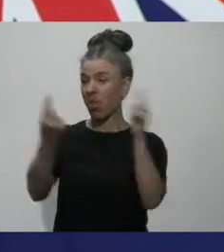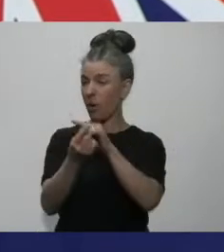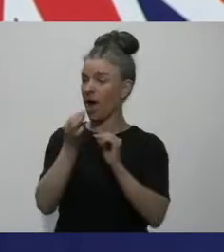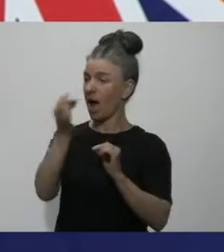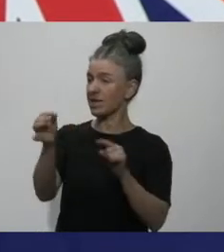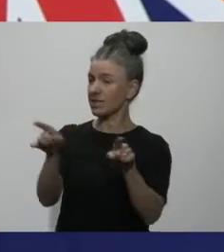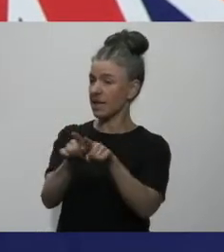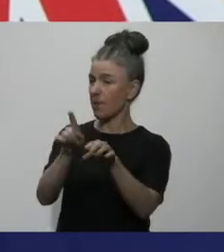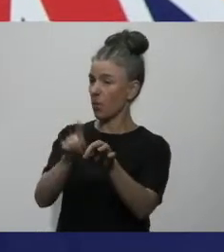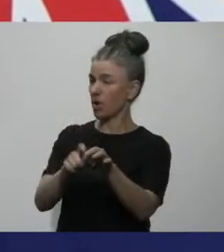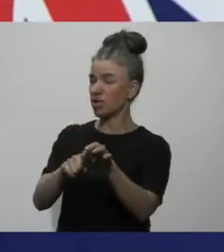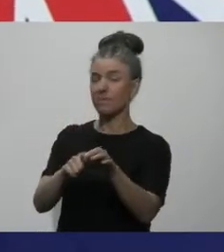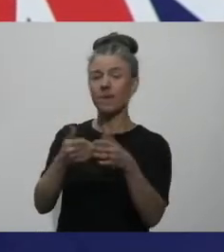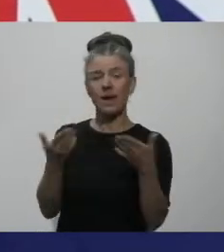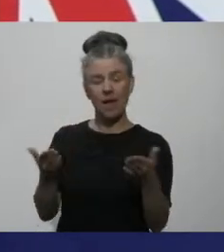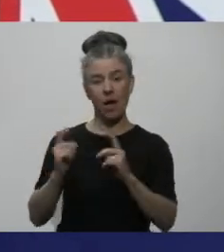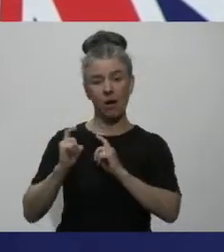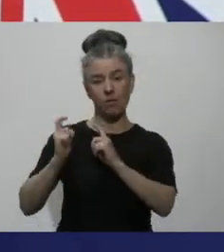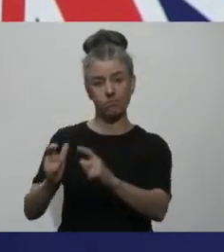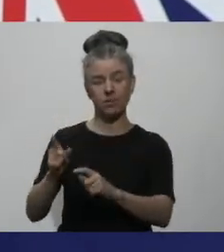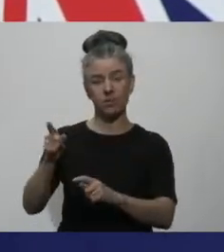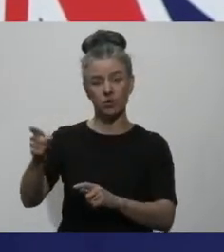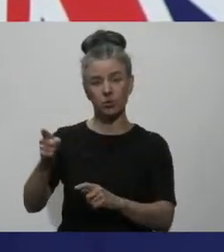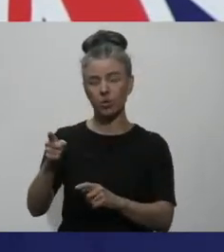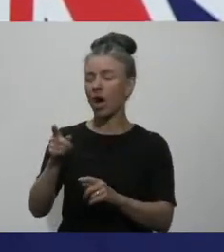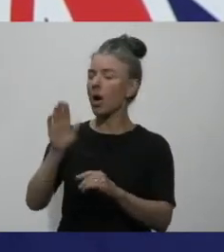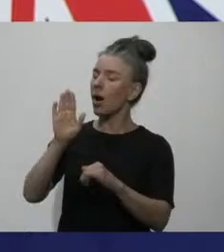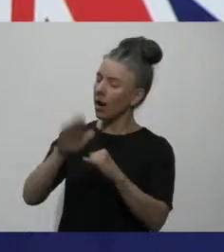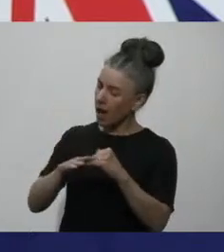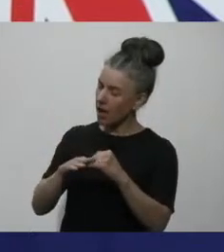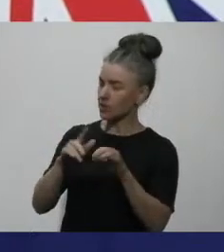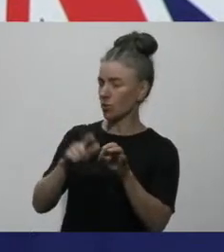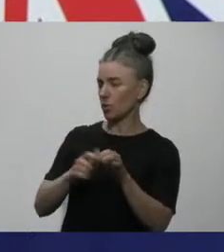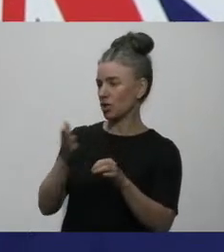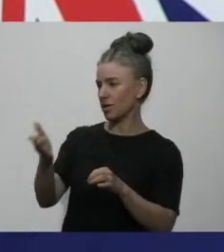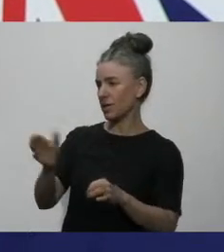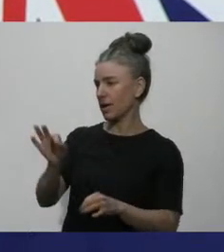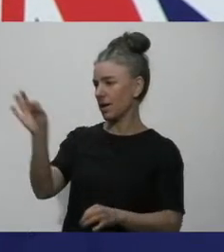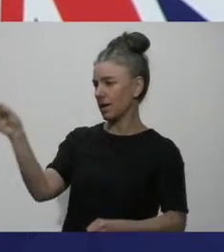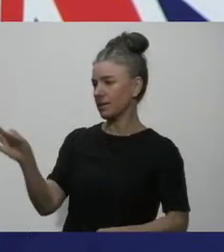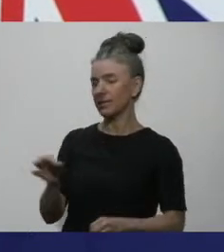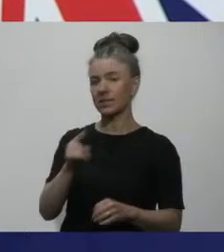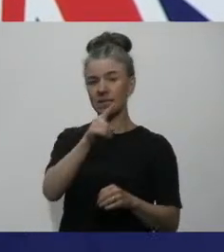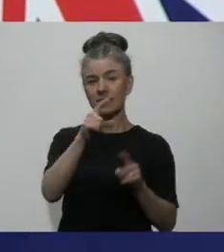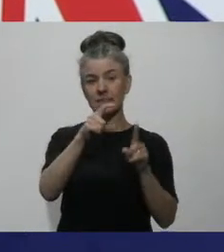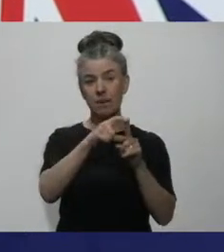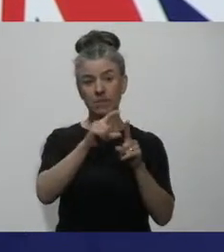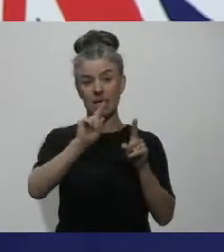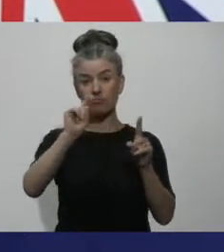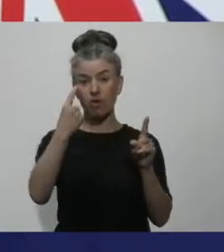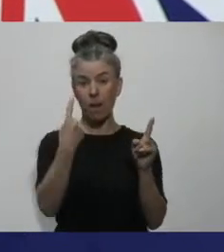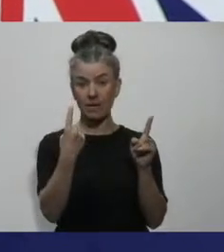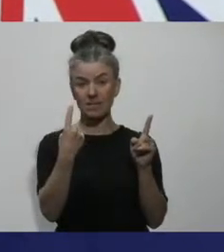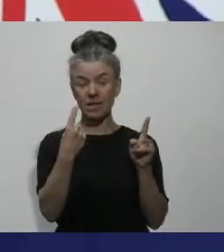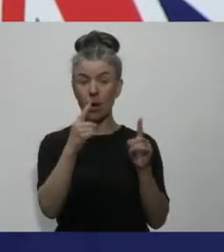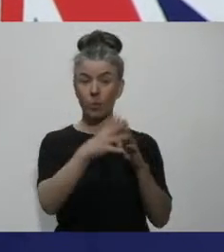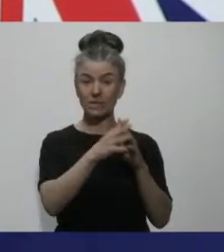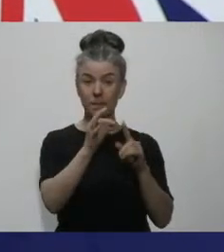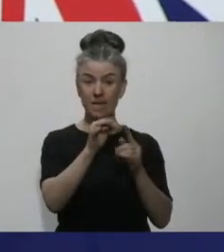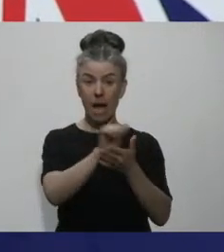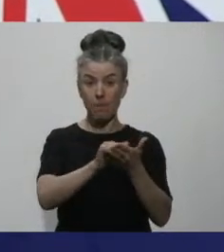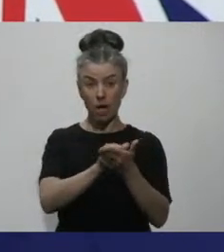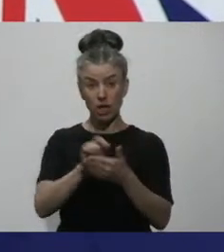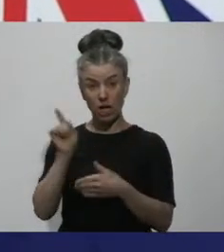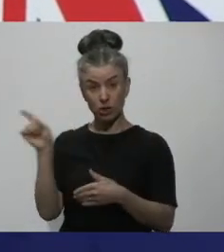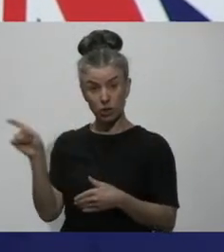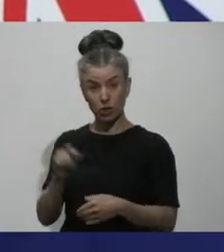hand over to last question, Jackson. I'll be generous. Deputy Prime Minister apologised to you? Oh, look, I haven't asked him to,